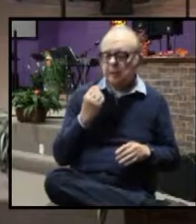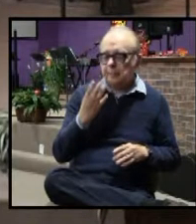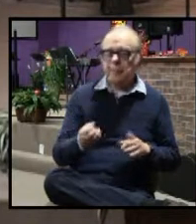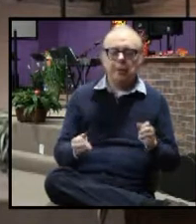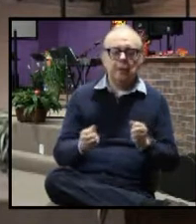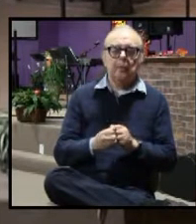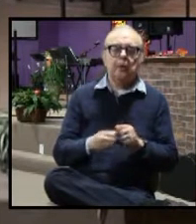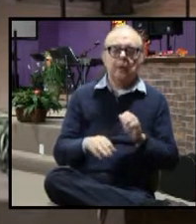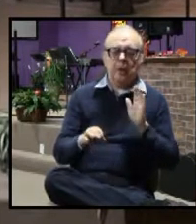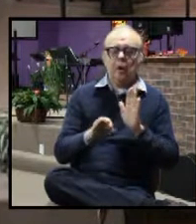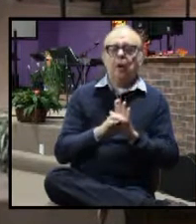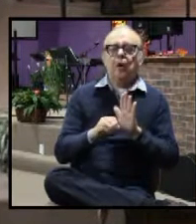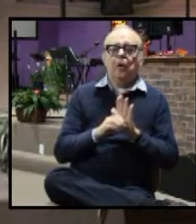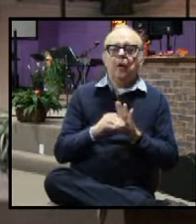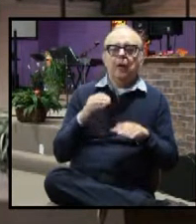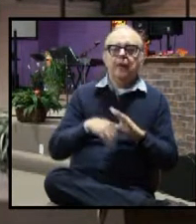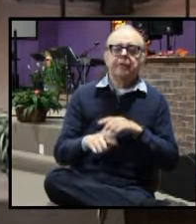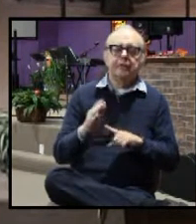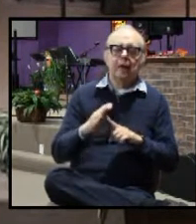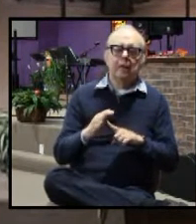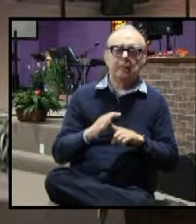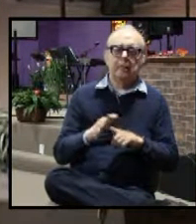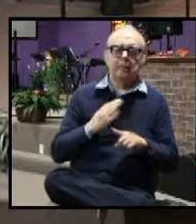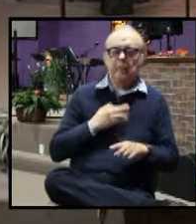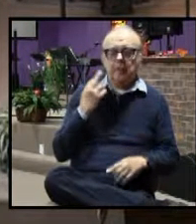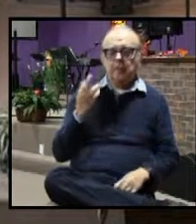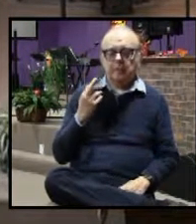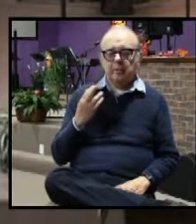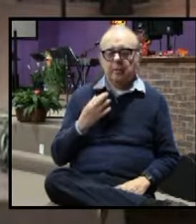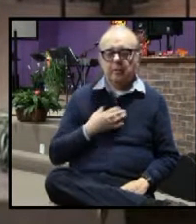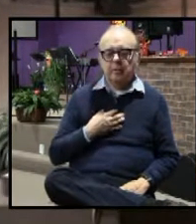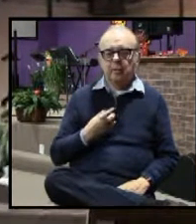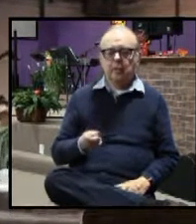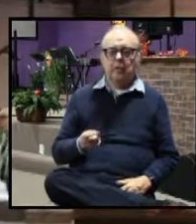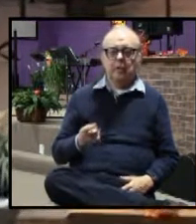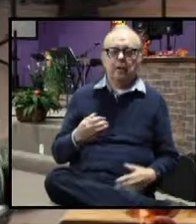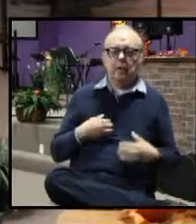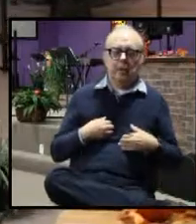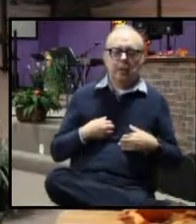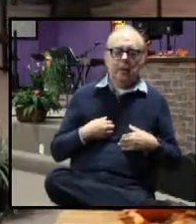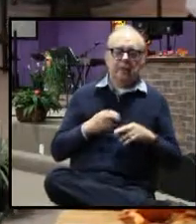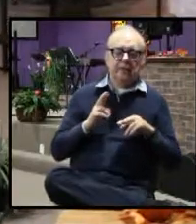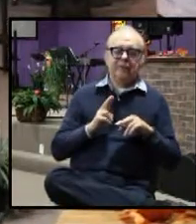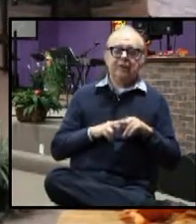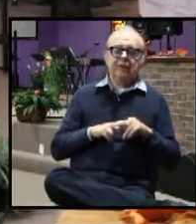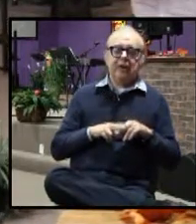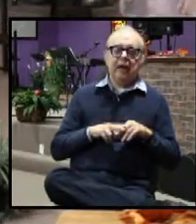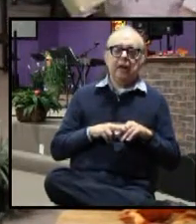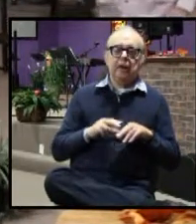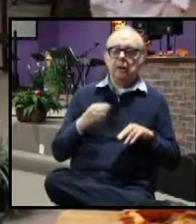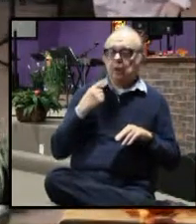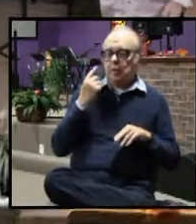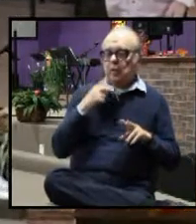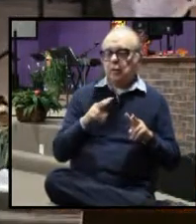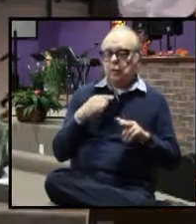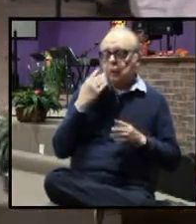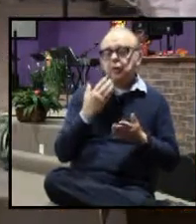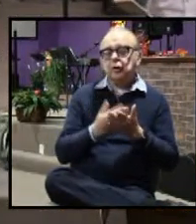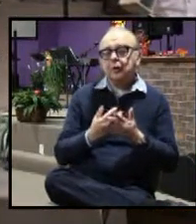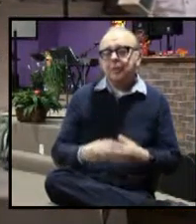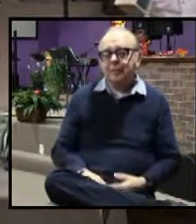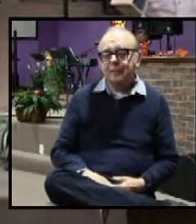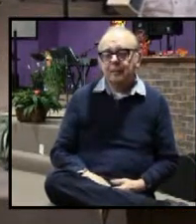of it. That was the only reason that I created it. So what was my purpose? My purpose was just to have it sit around and look good. That